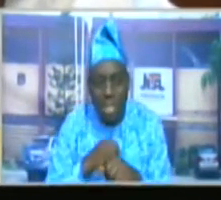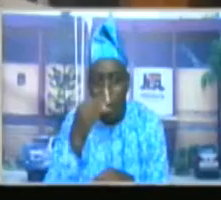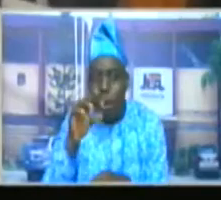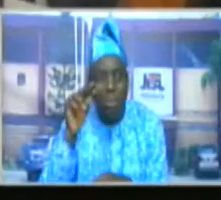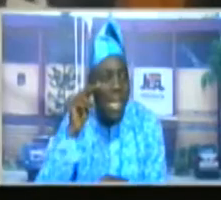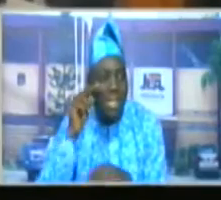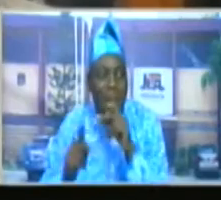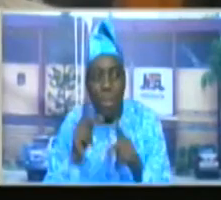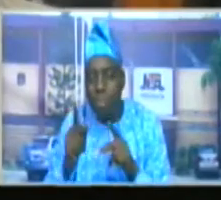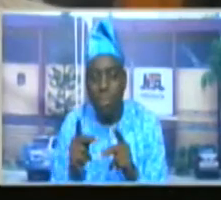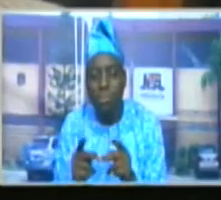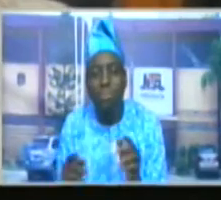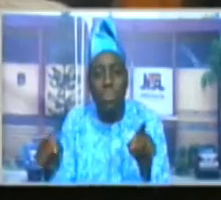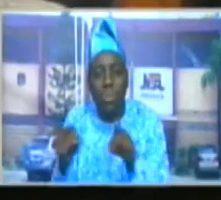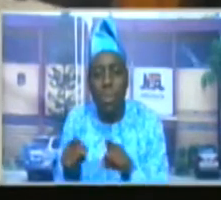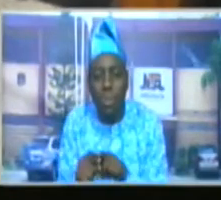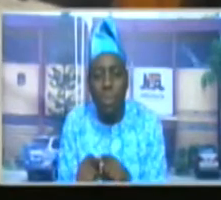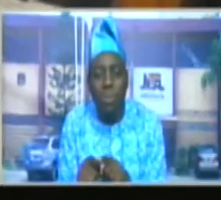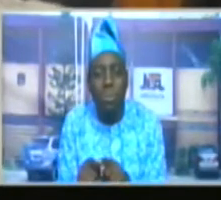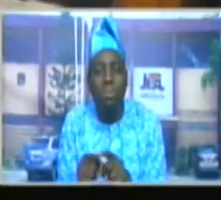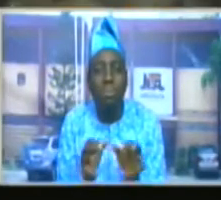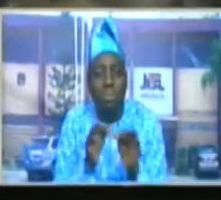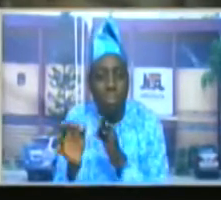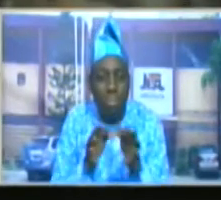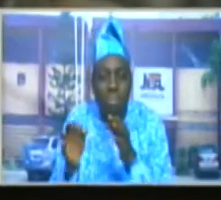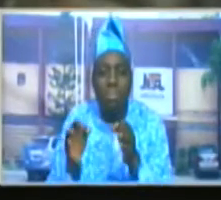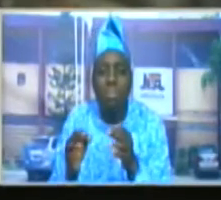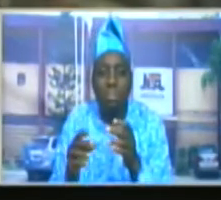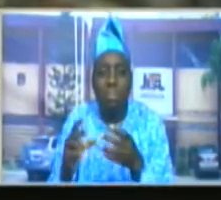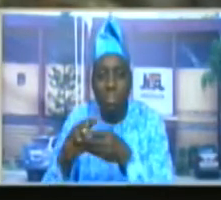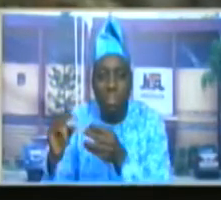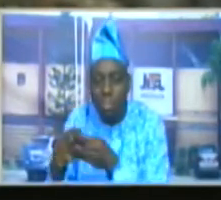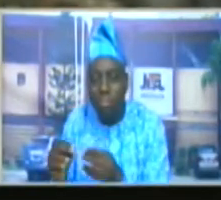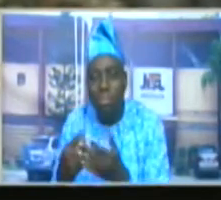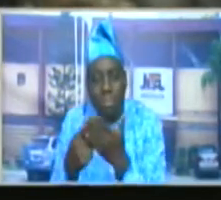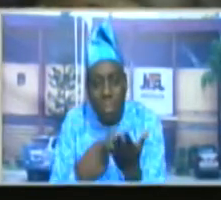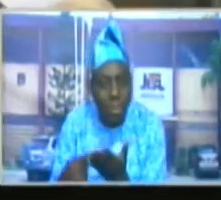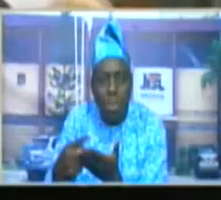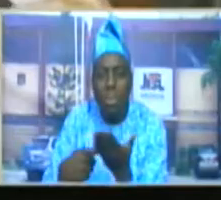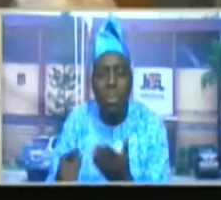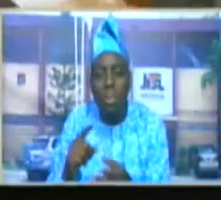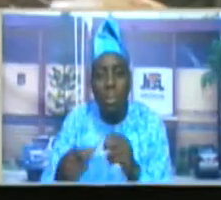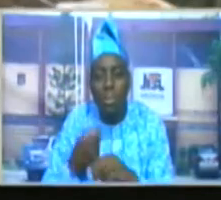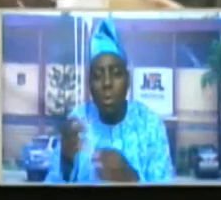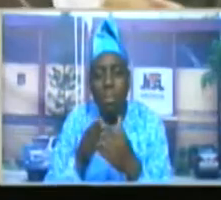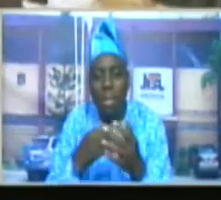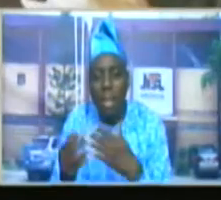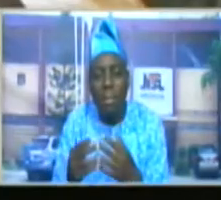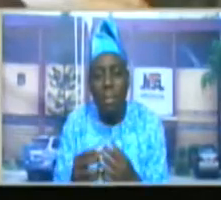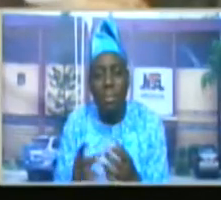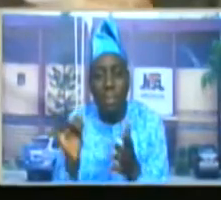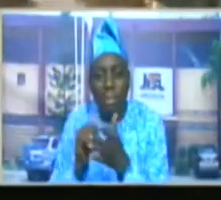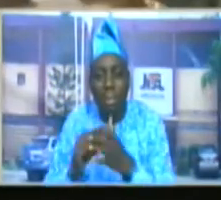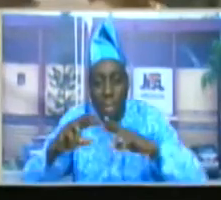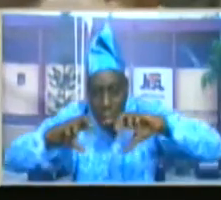people. Consequently, far-reaching resolutions were developed for consideration arising from the issues critically